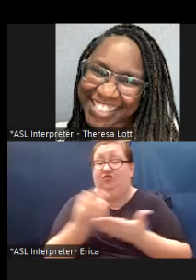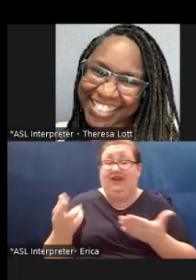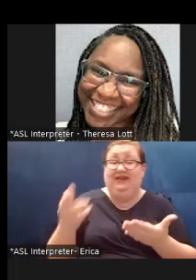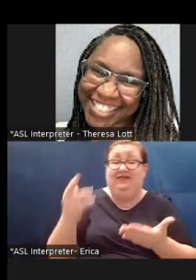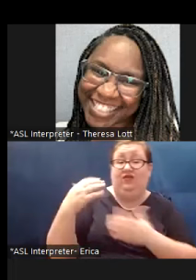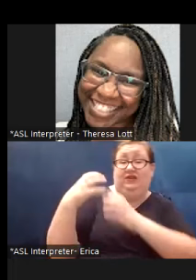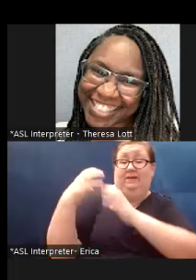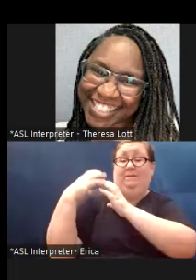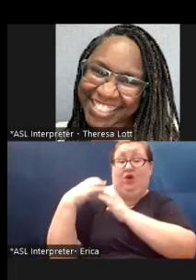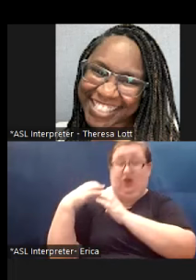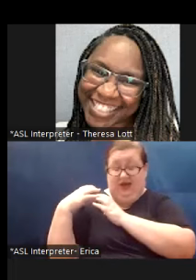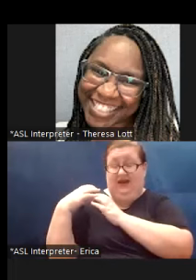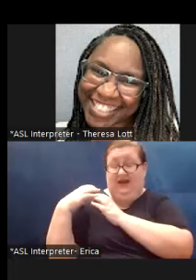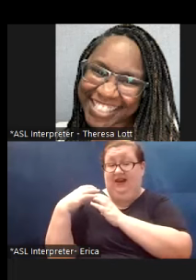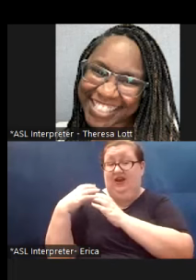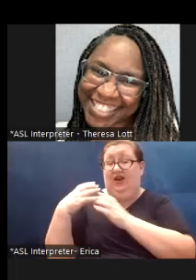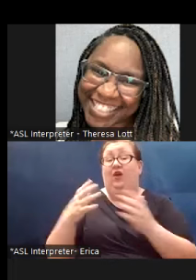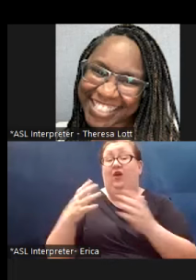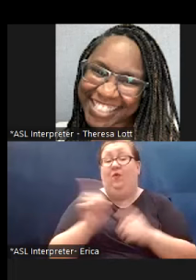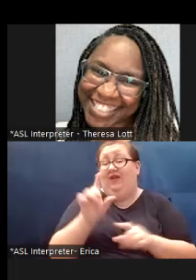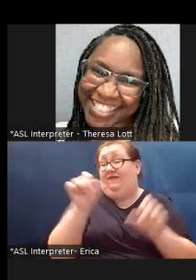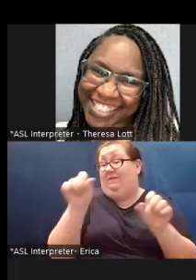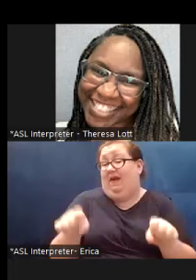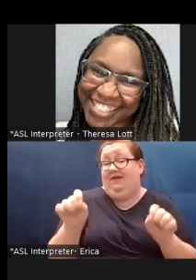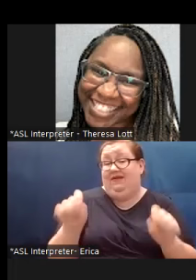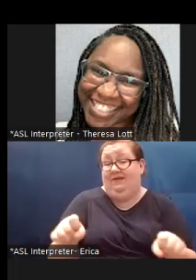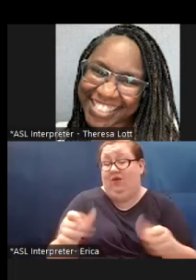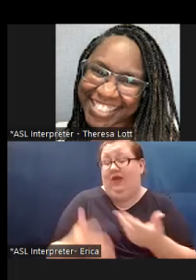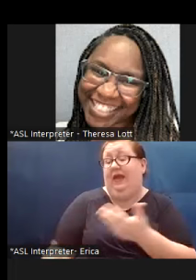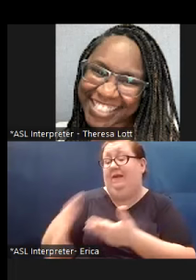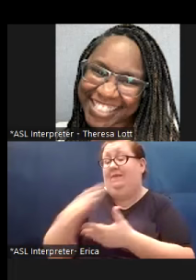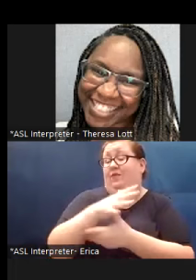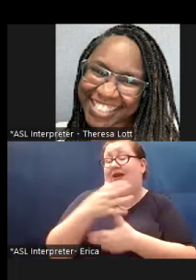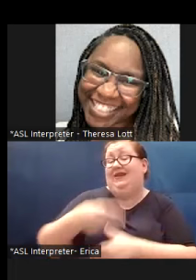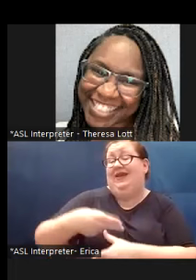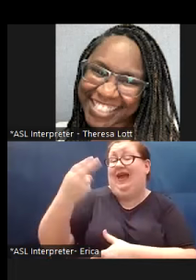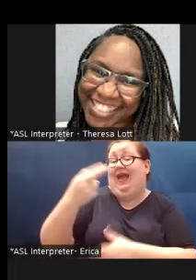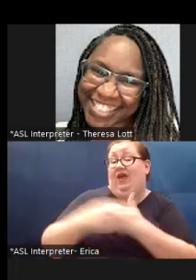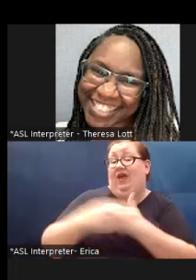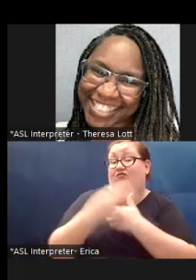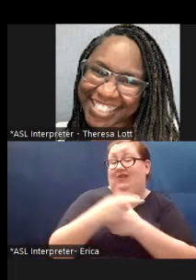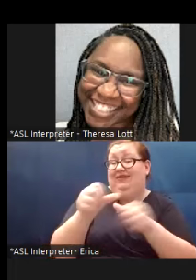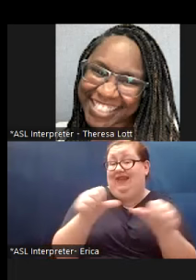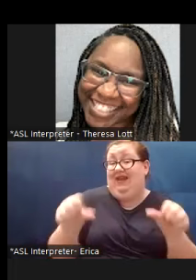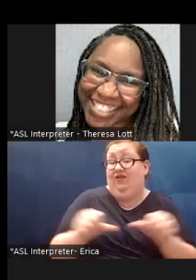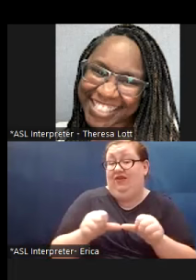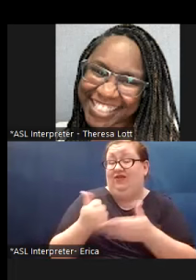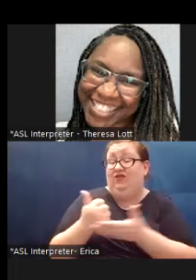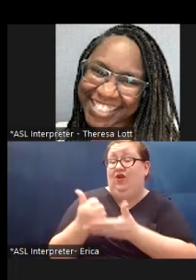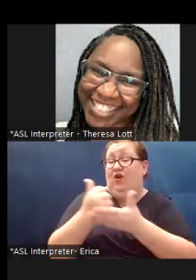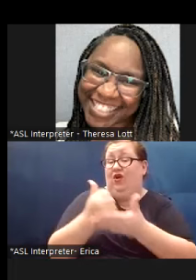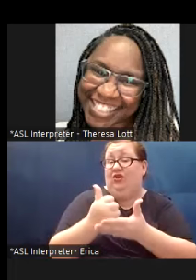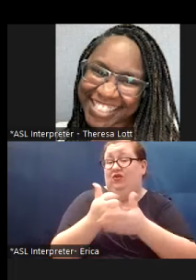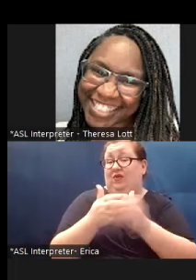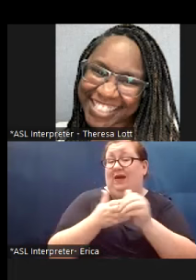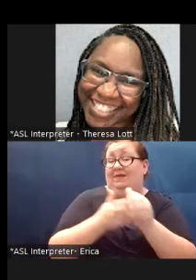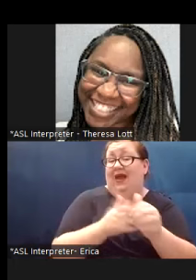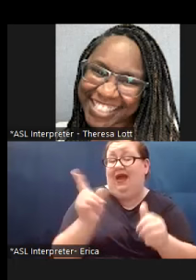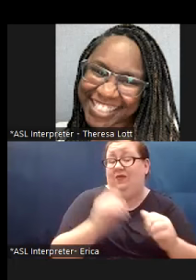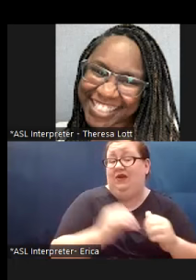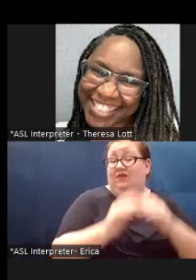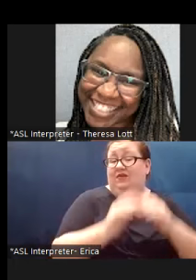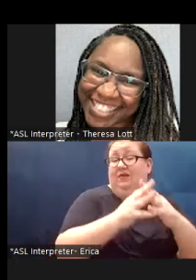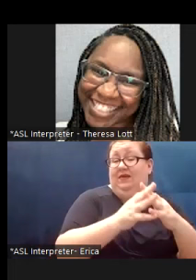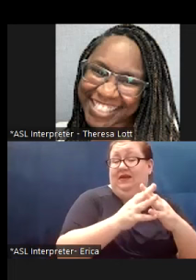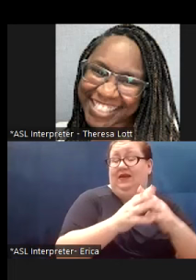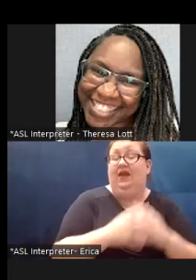off wherever possible, and prioritize highest risk areas to help guide implementation. Recommendations